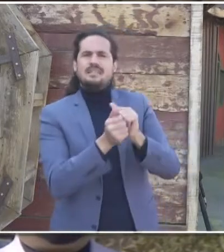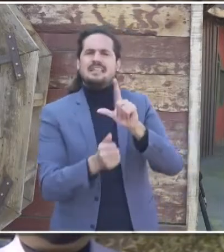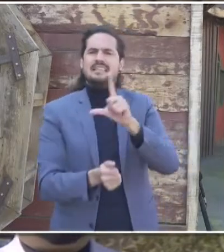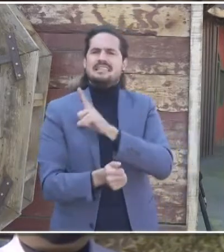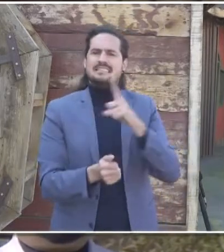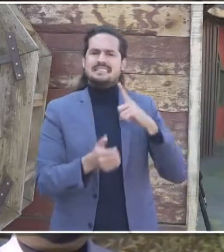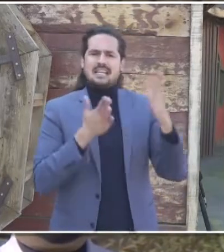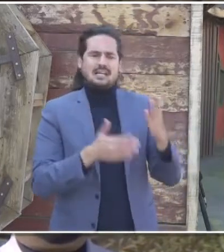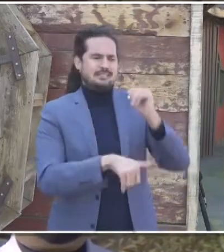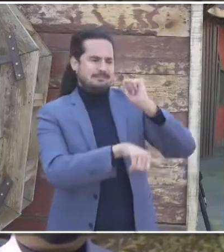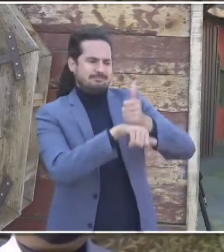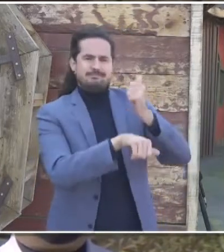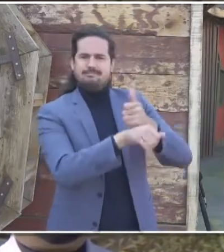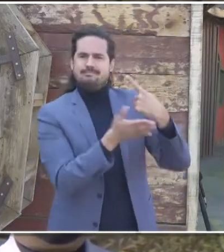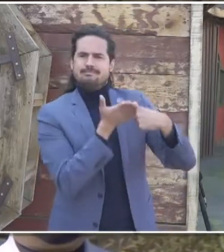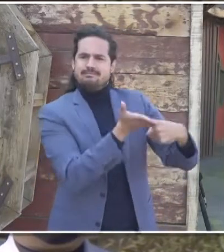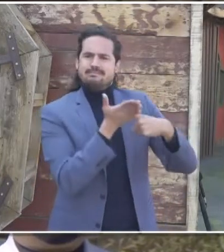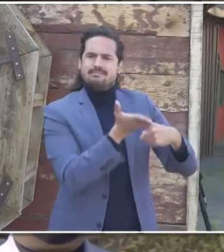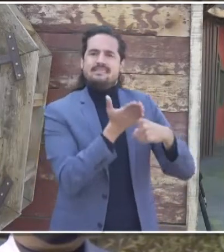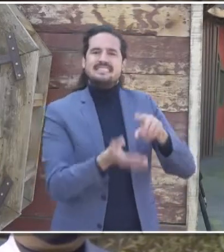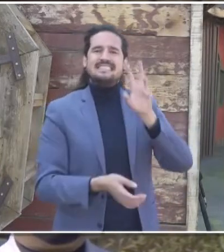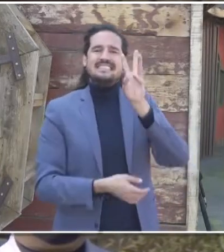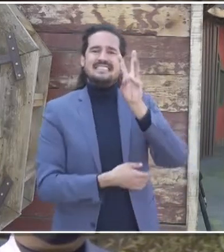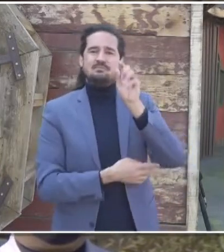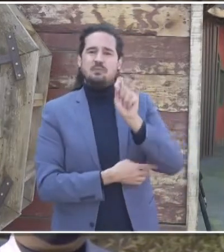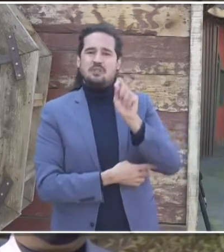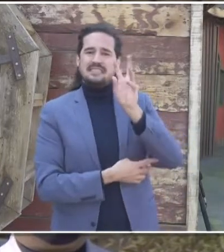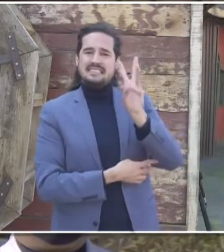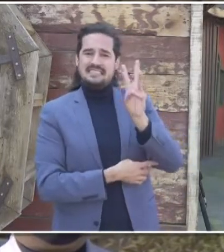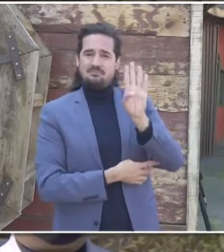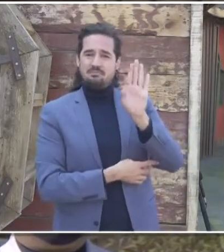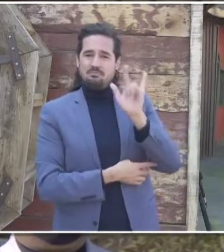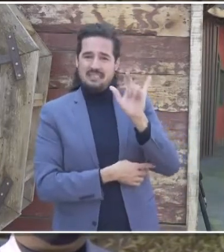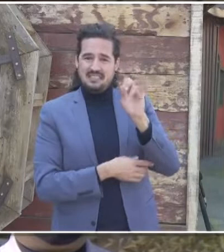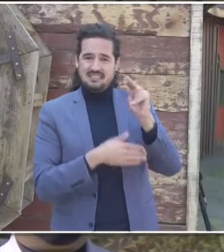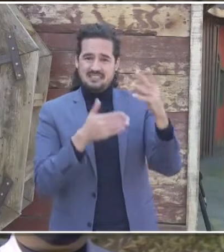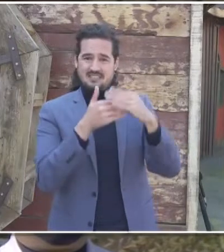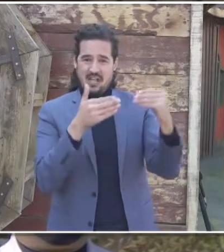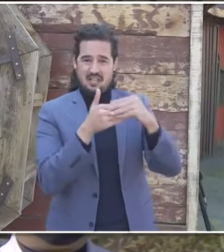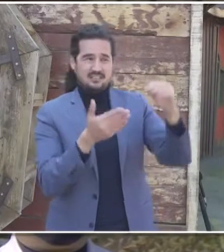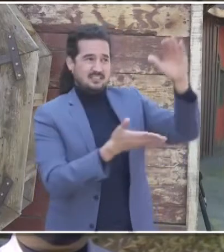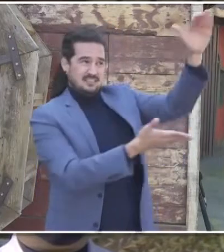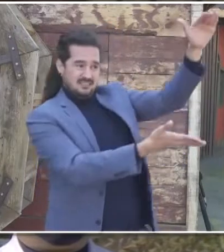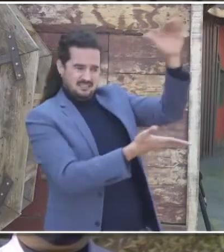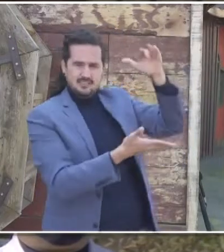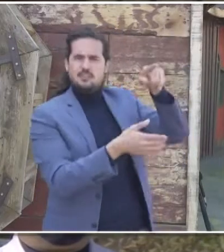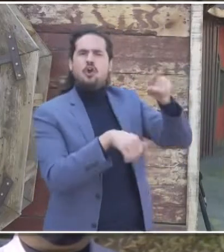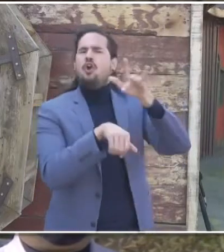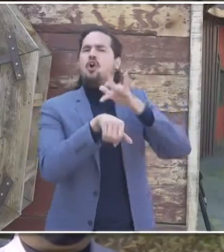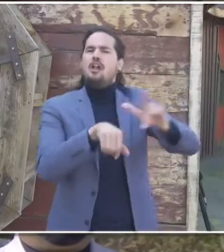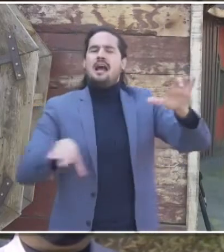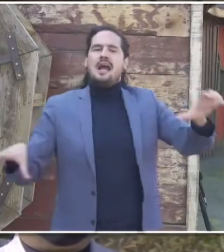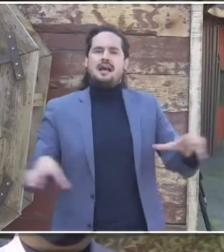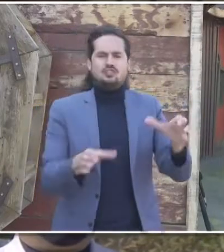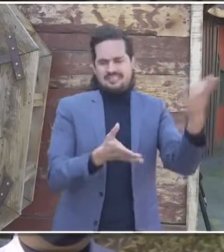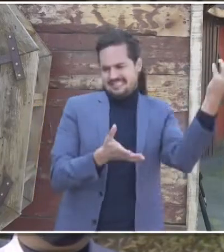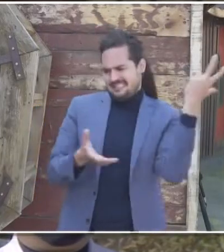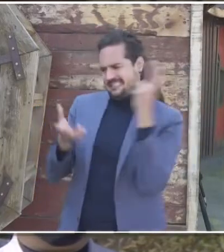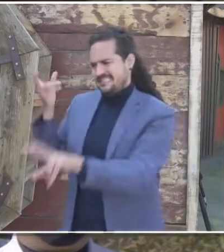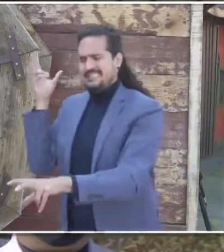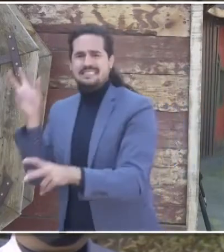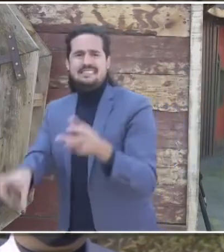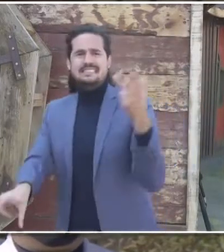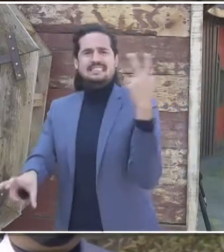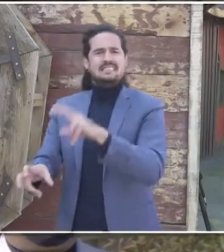package. Progress is being made. As I said yesterday, I maintain confidence that we will announce a deal as early